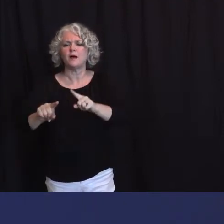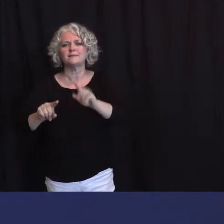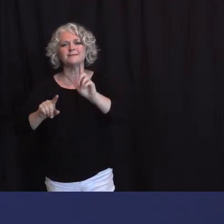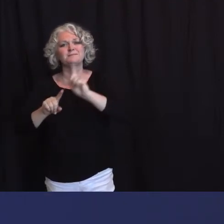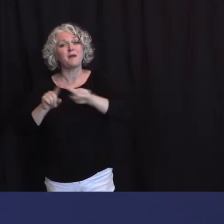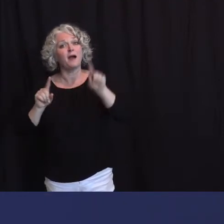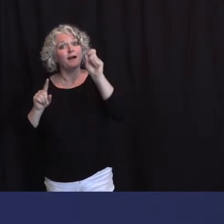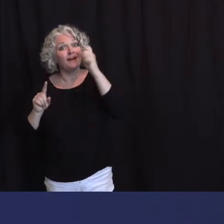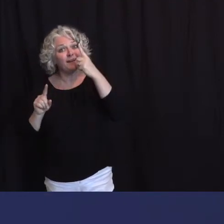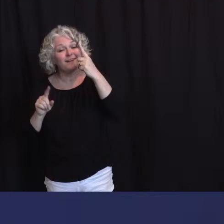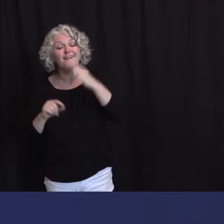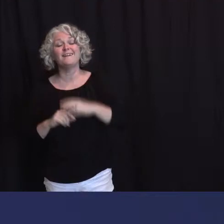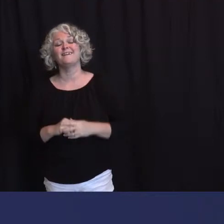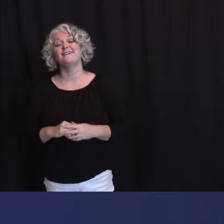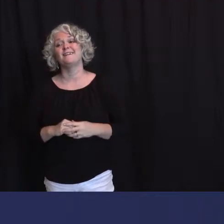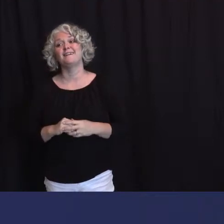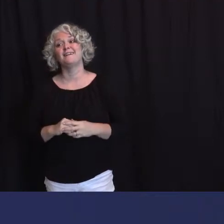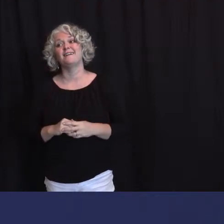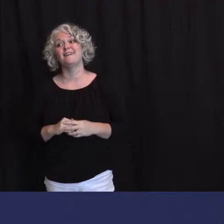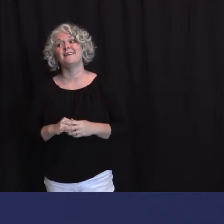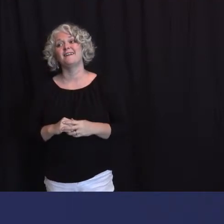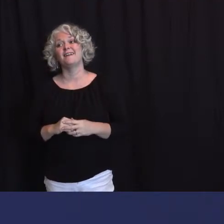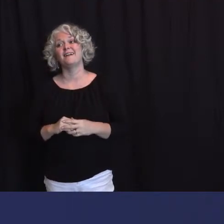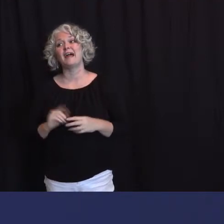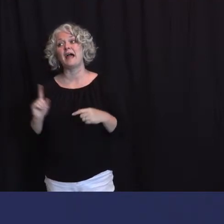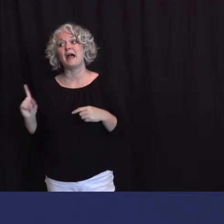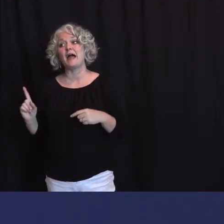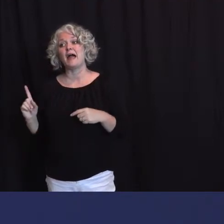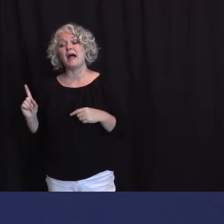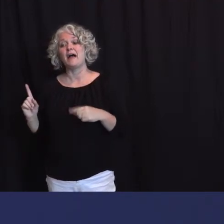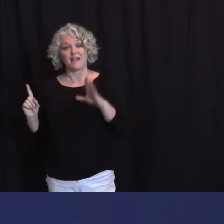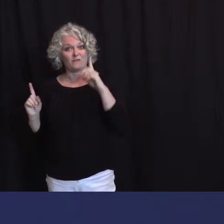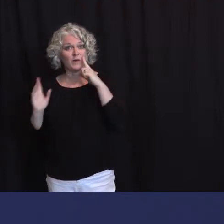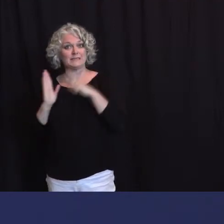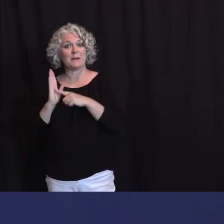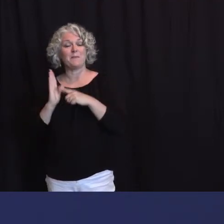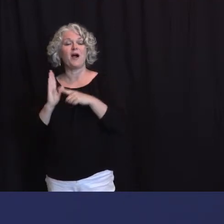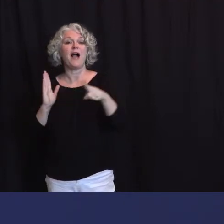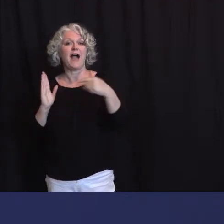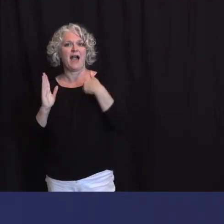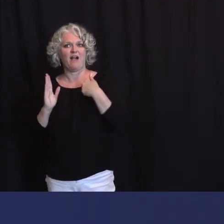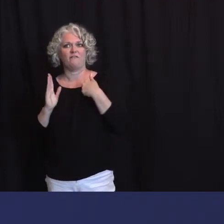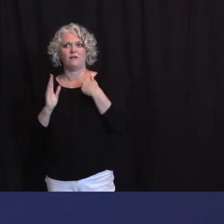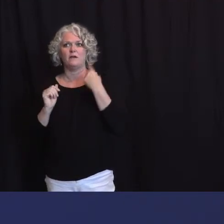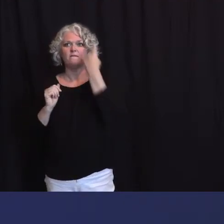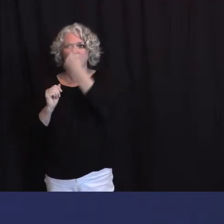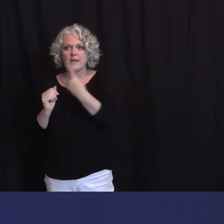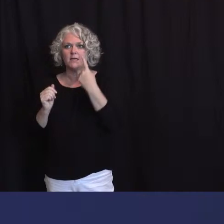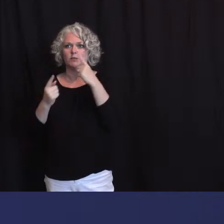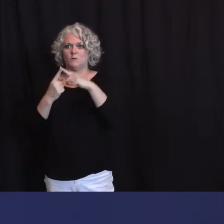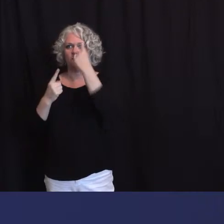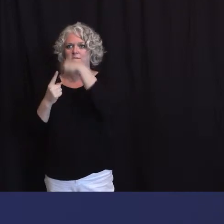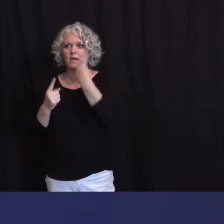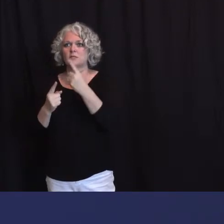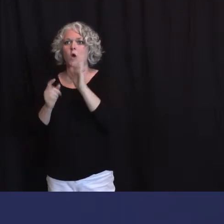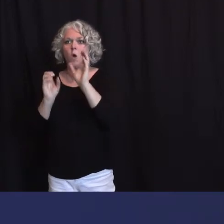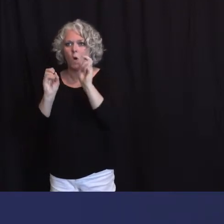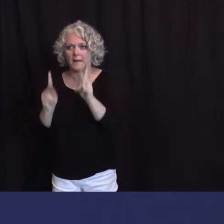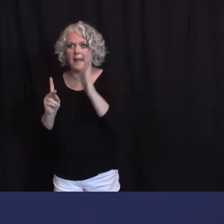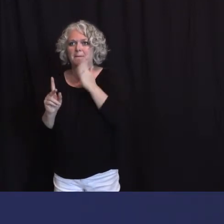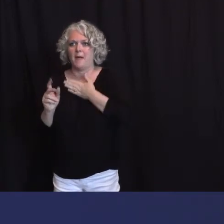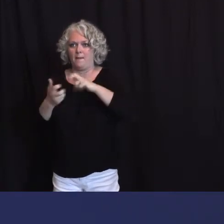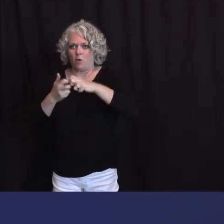you get if I come in and I see, hey, Pat's the guy I met with. I've got a face with a name. I got his phone